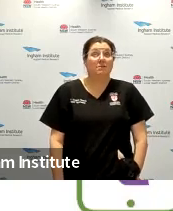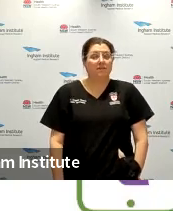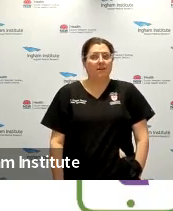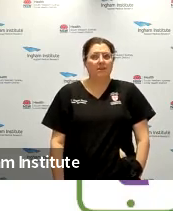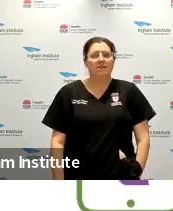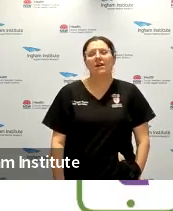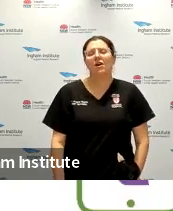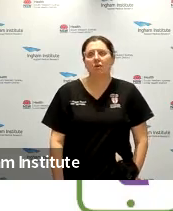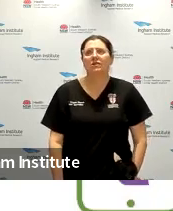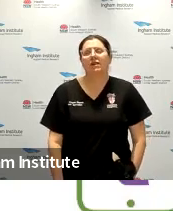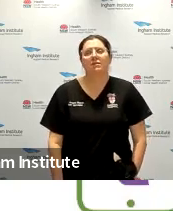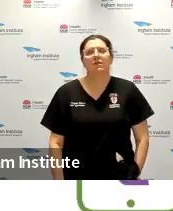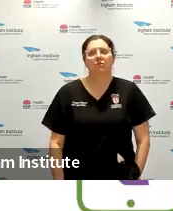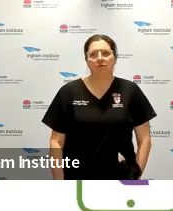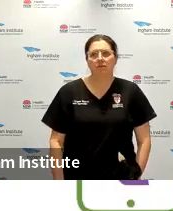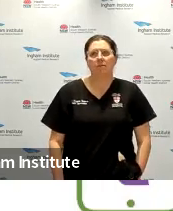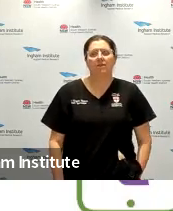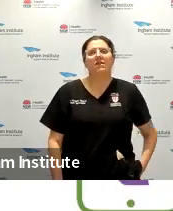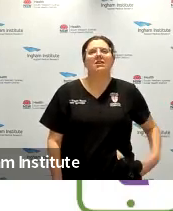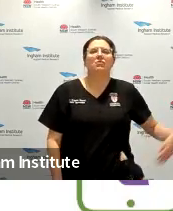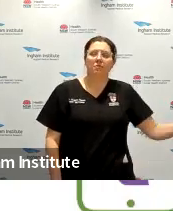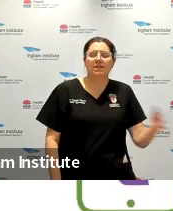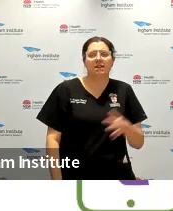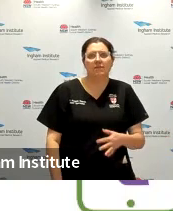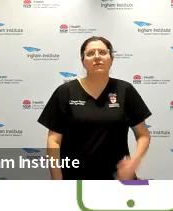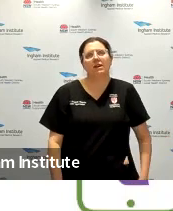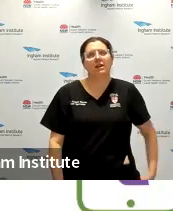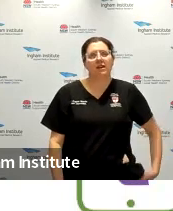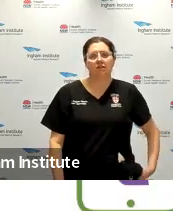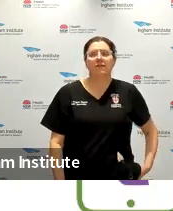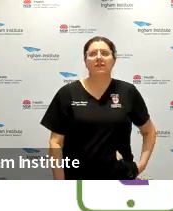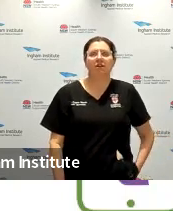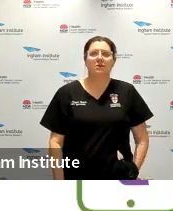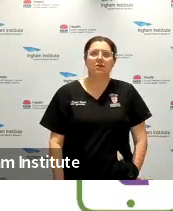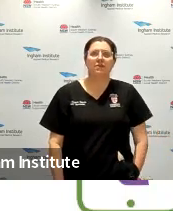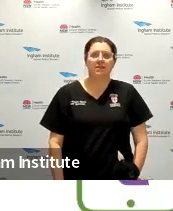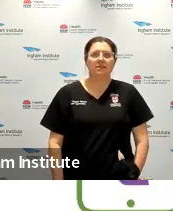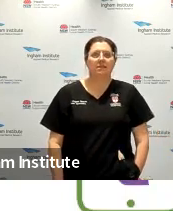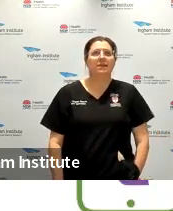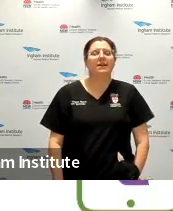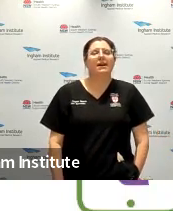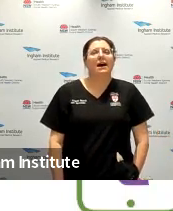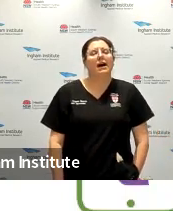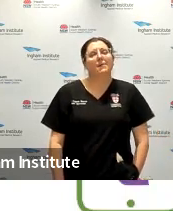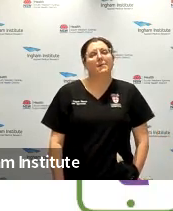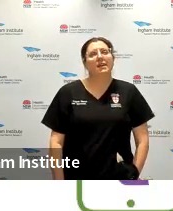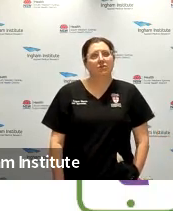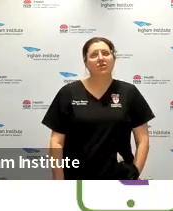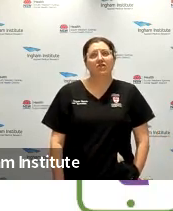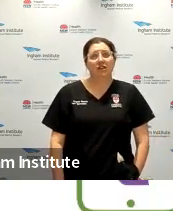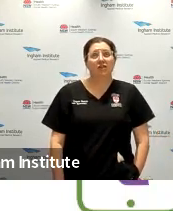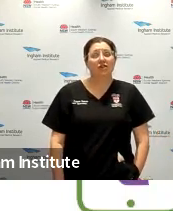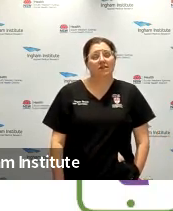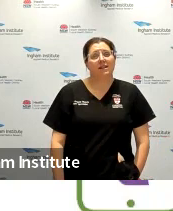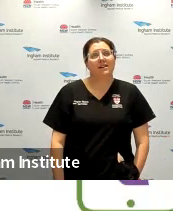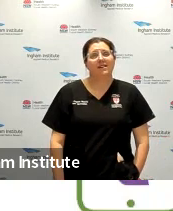healthcare system if they exist, or to create a medical record number. So that is all pre-done before they turn up for their hospital visit. It's